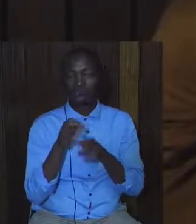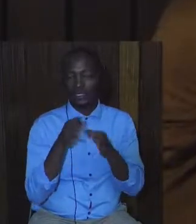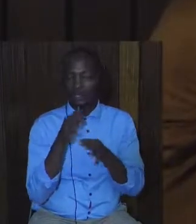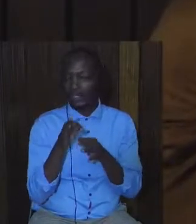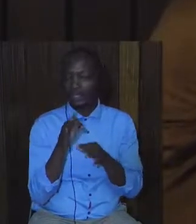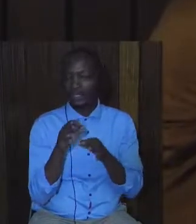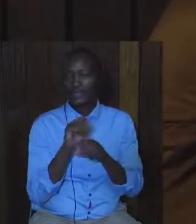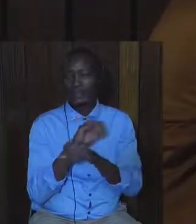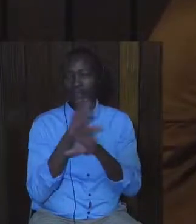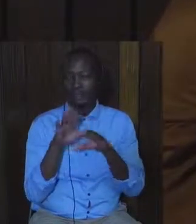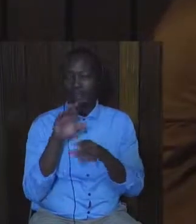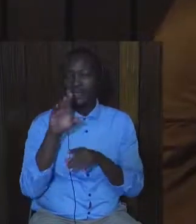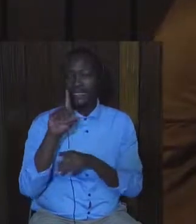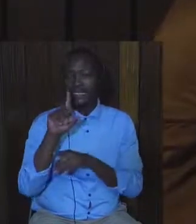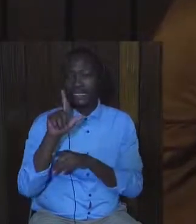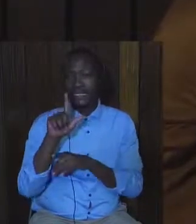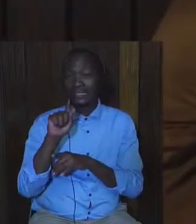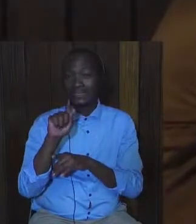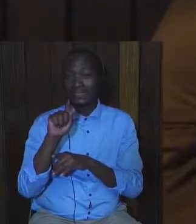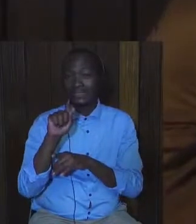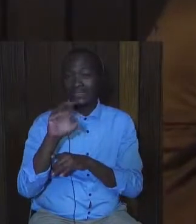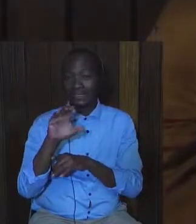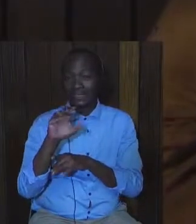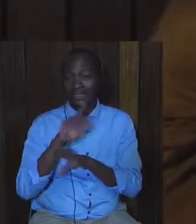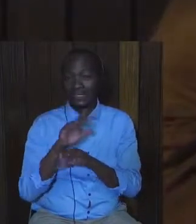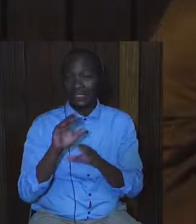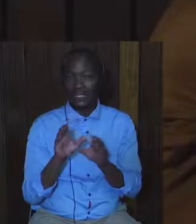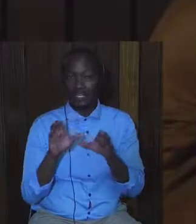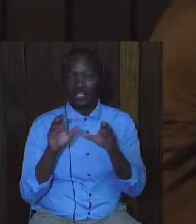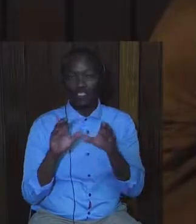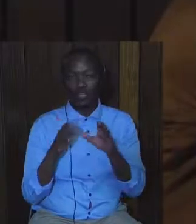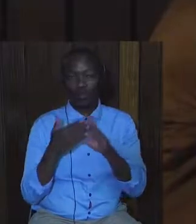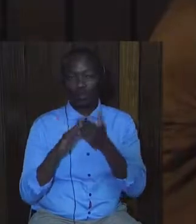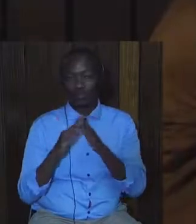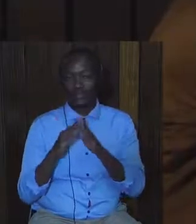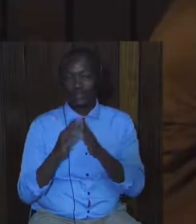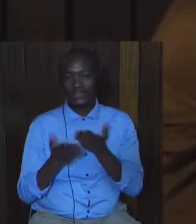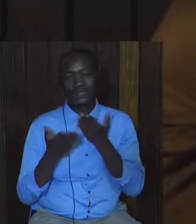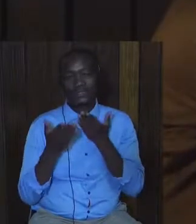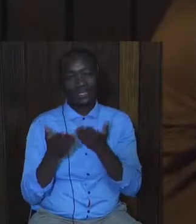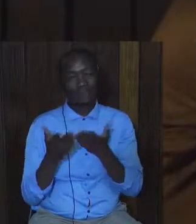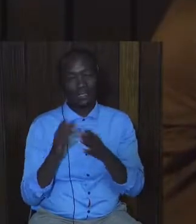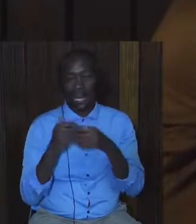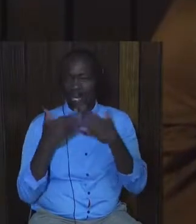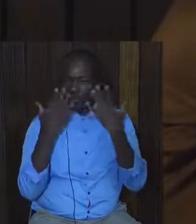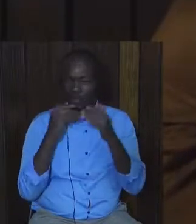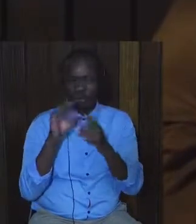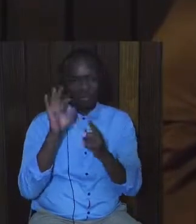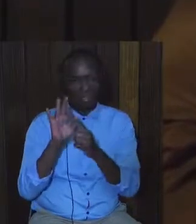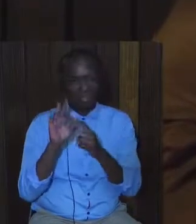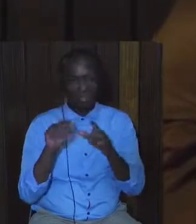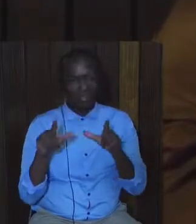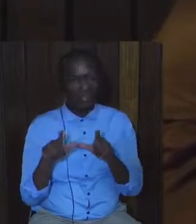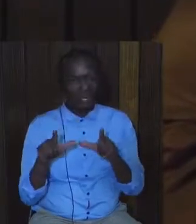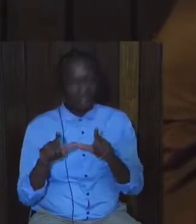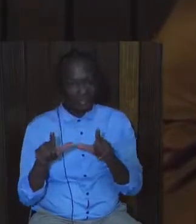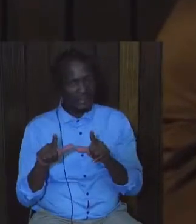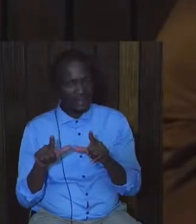better. The DLTCs are a community service. I don't know the exact number of licenses in